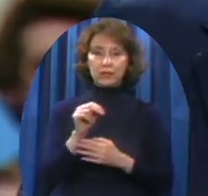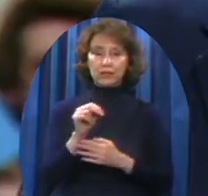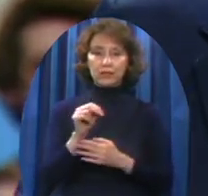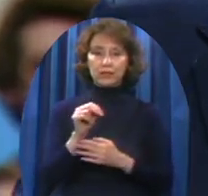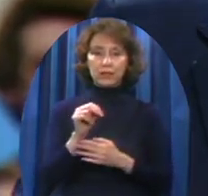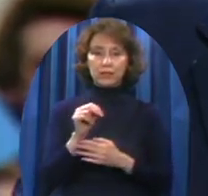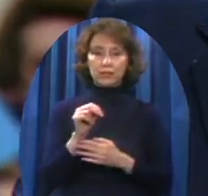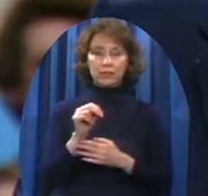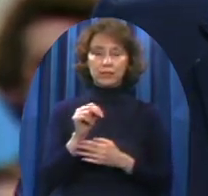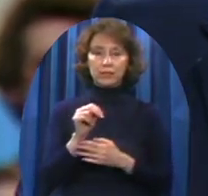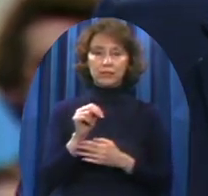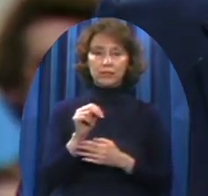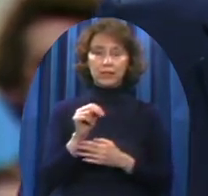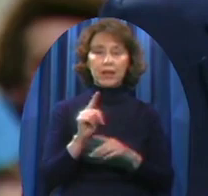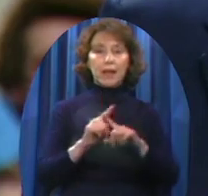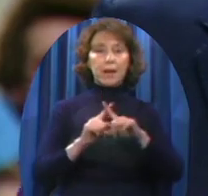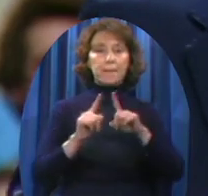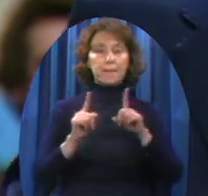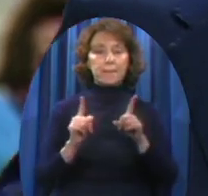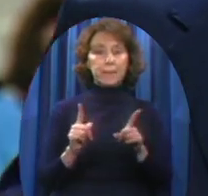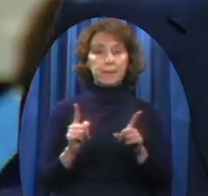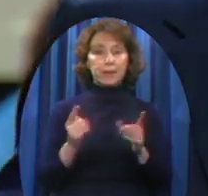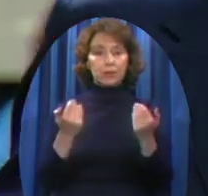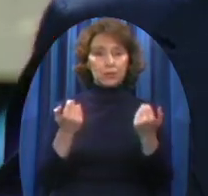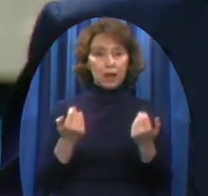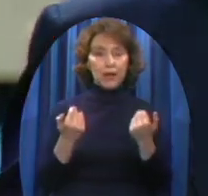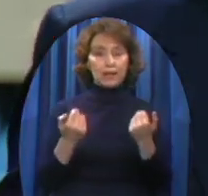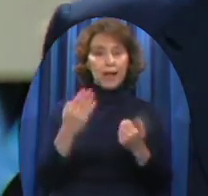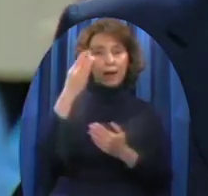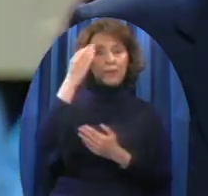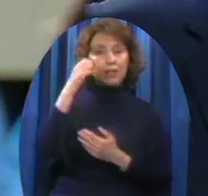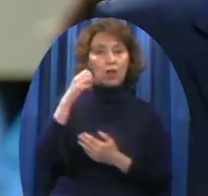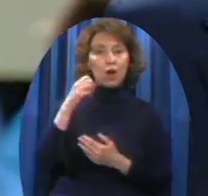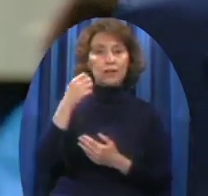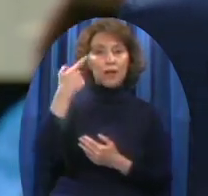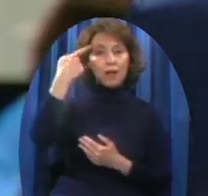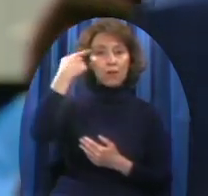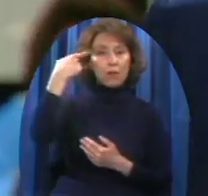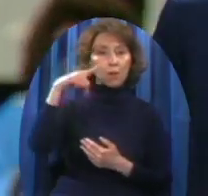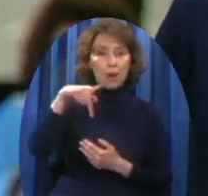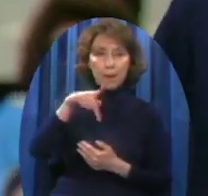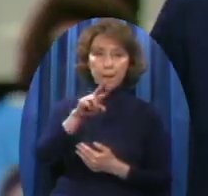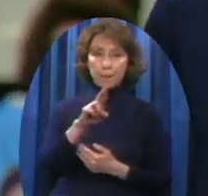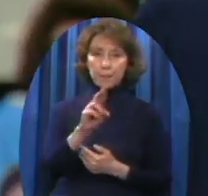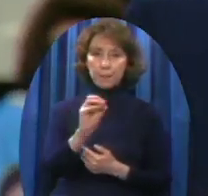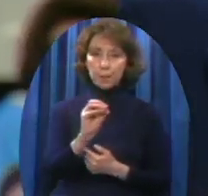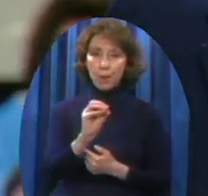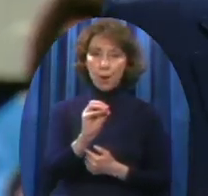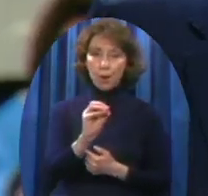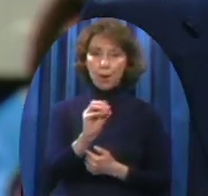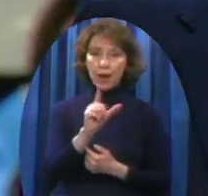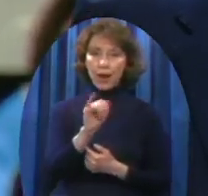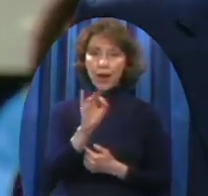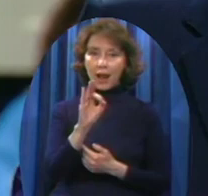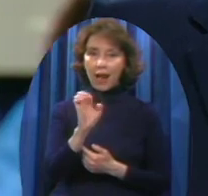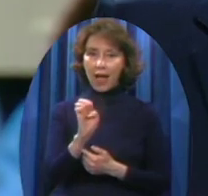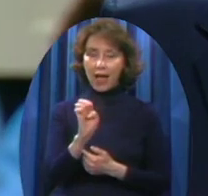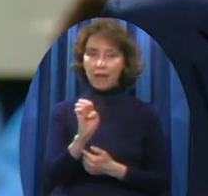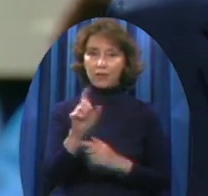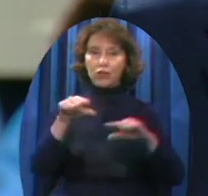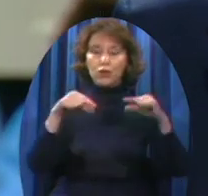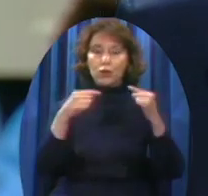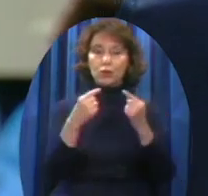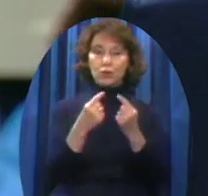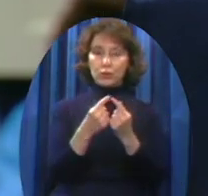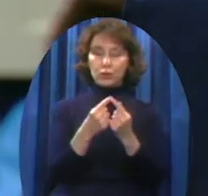But lately, because of the pro-life movement and the anti-abortion movement in this country, the people who